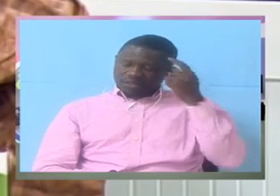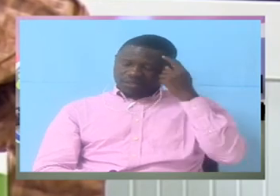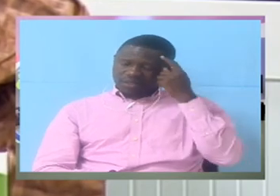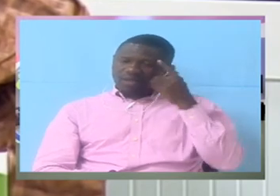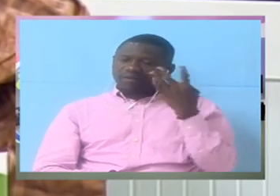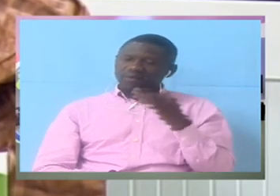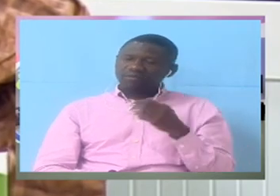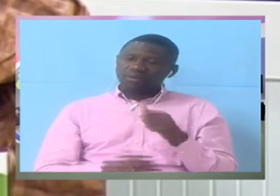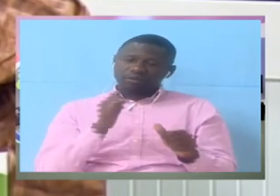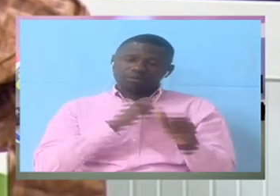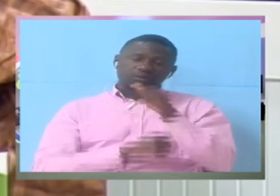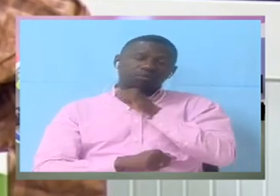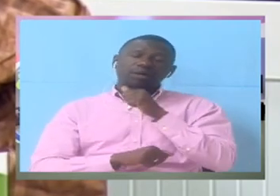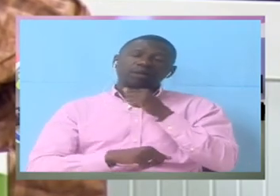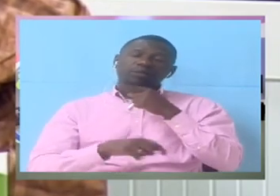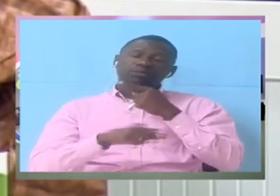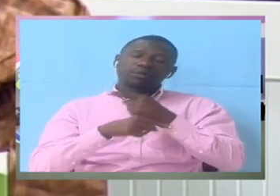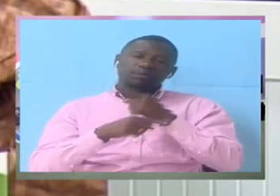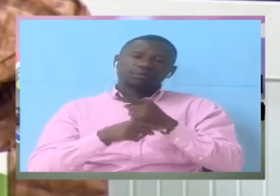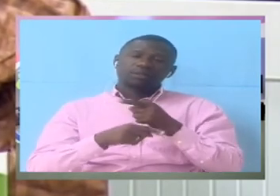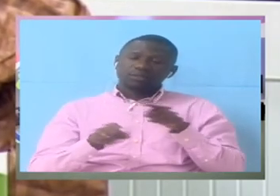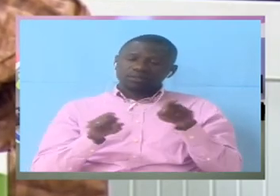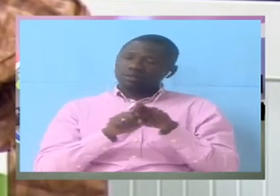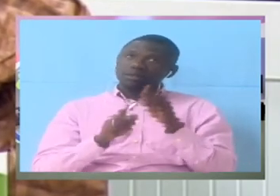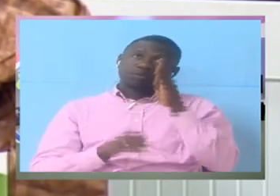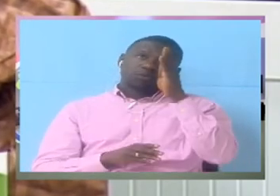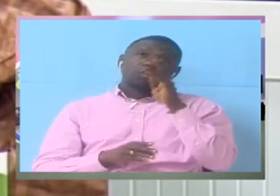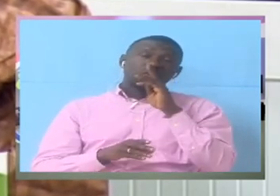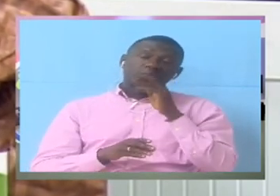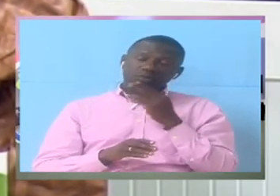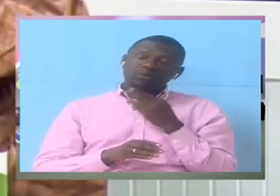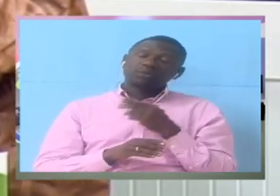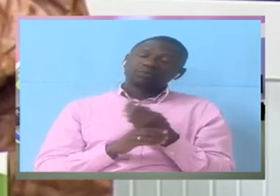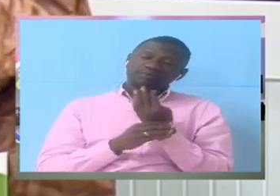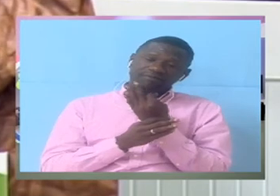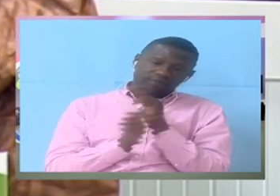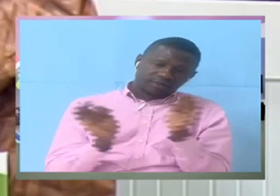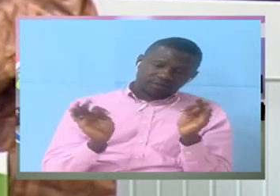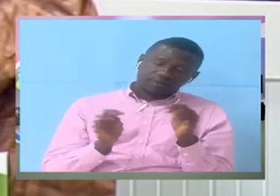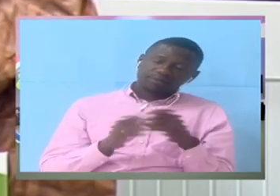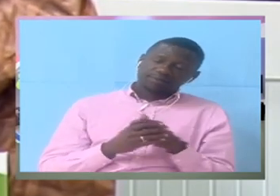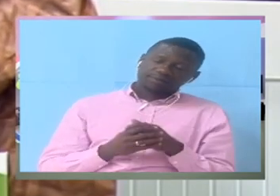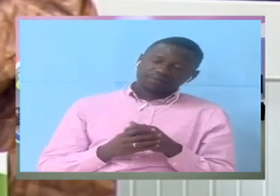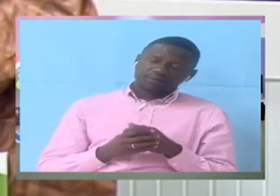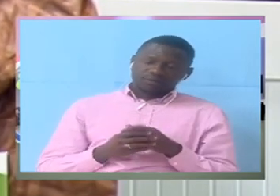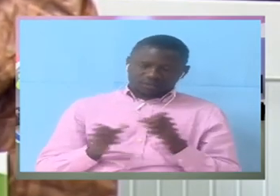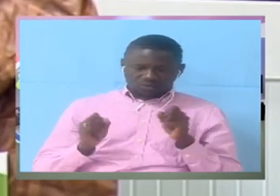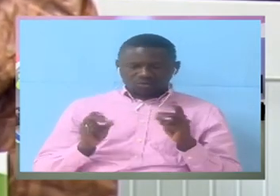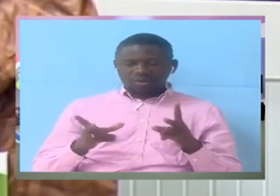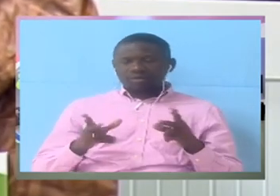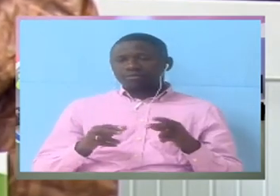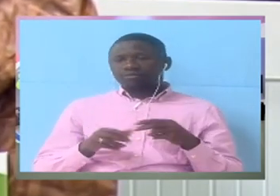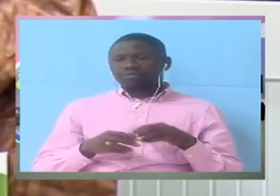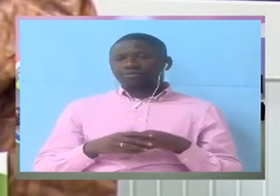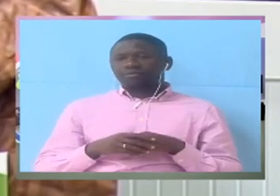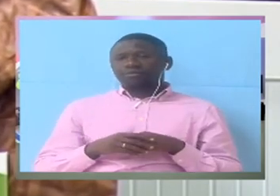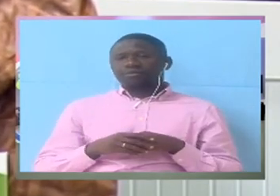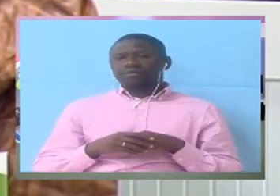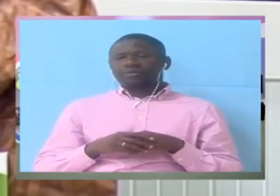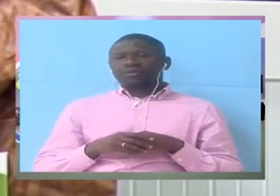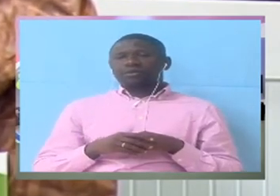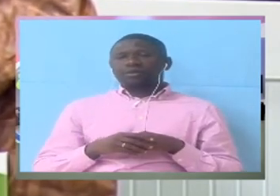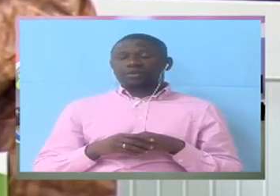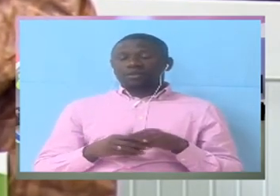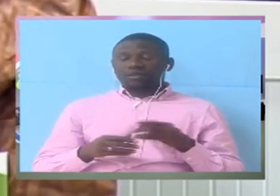And even if I return to Gambia, the same God, if he wants to spare me, he will spare me. They said, well, we are taking you.